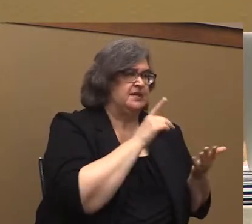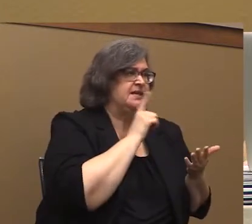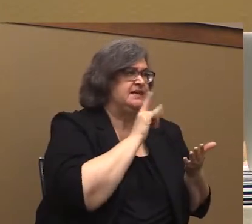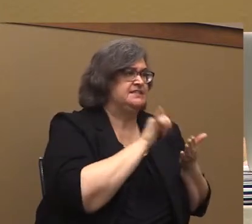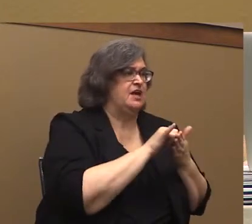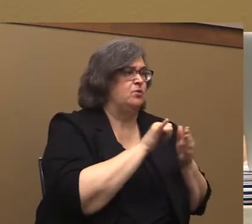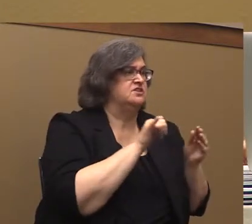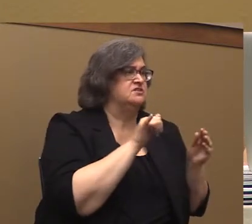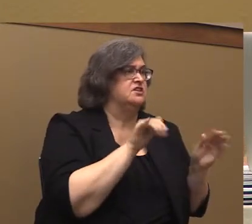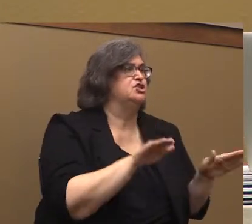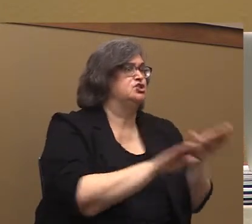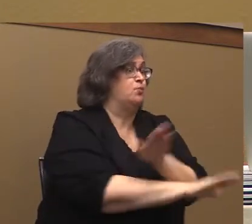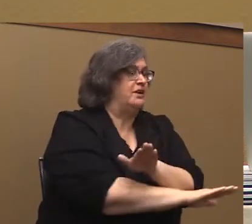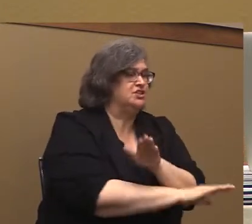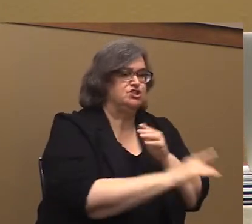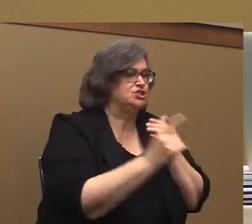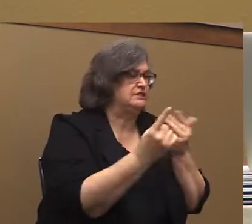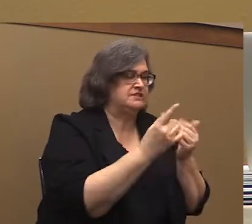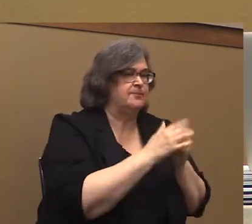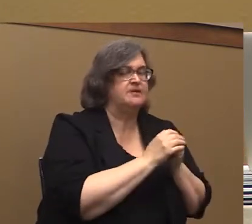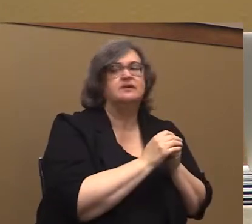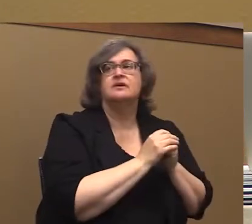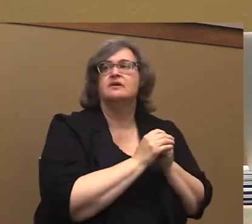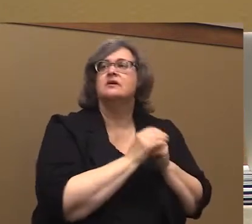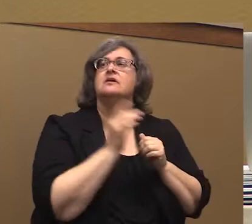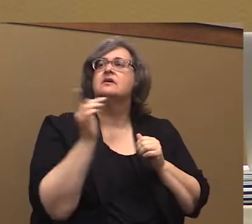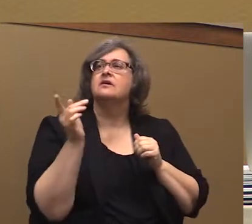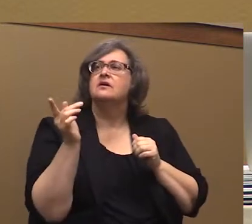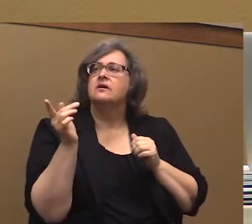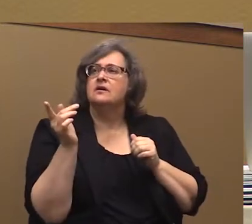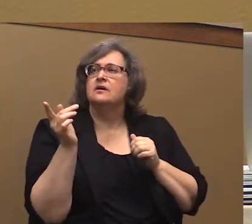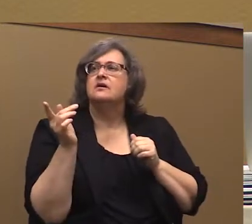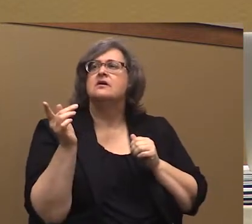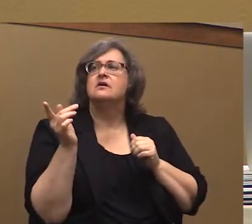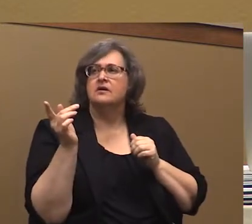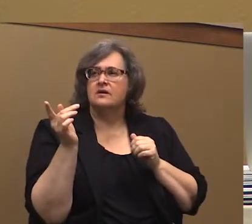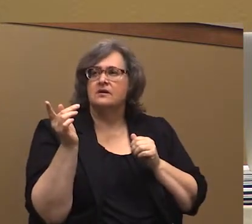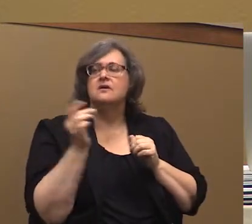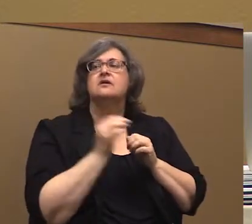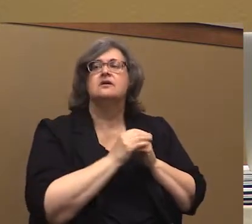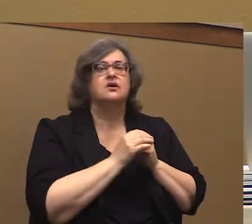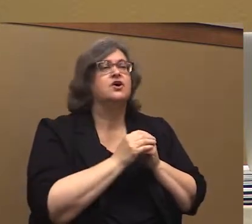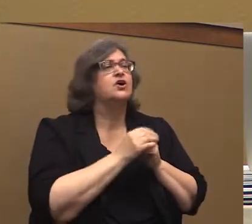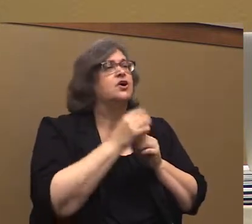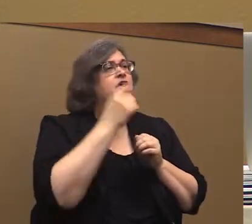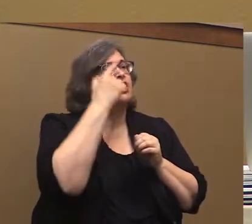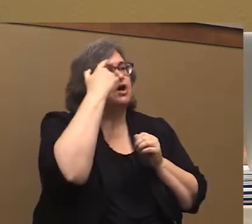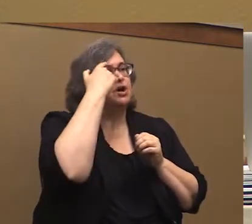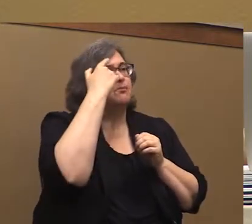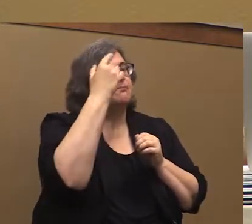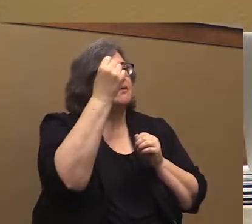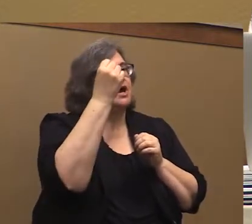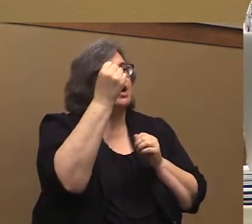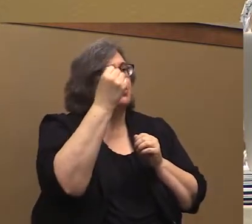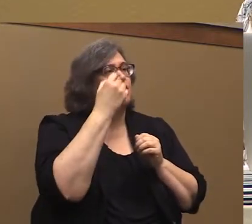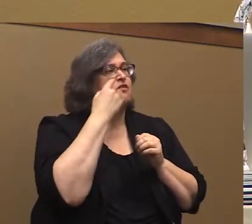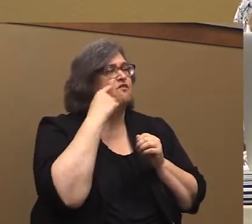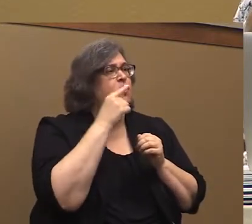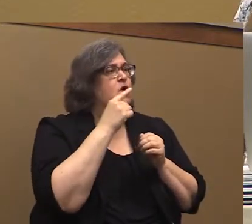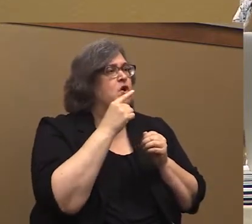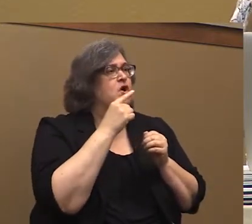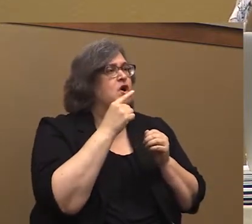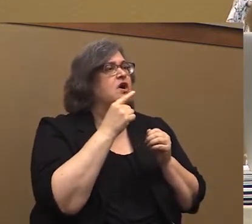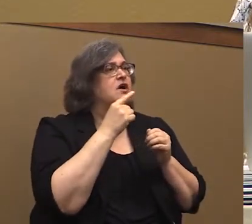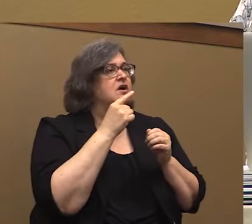that something was switched? And another one they considered memory for compliment